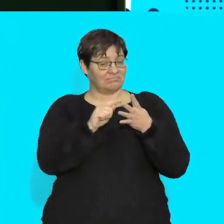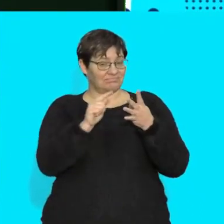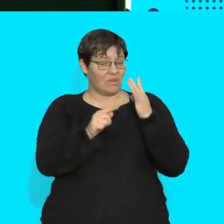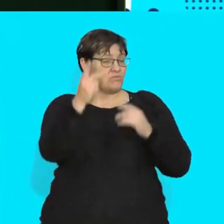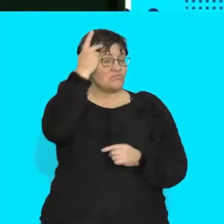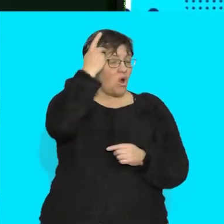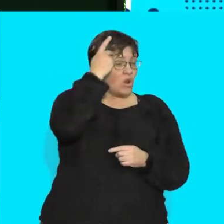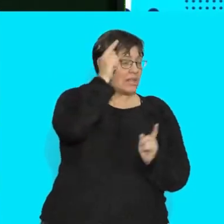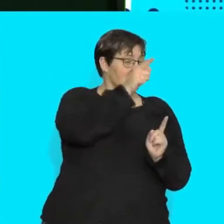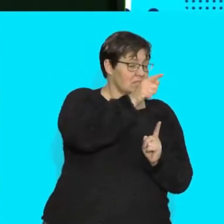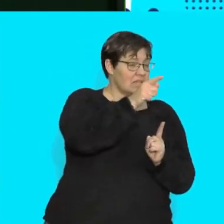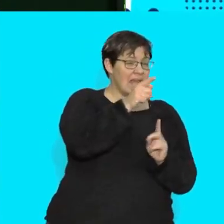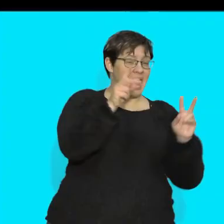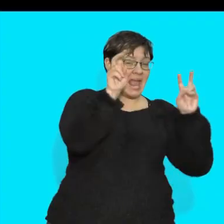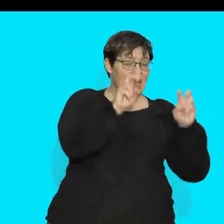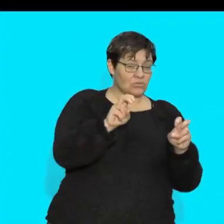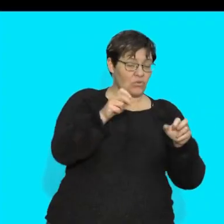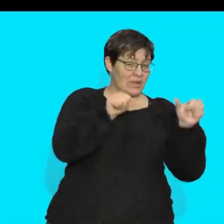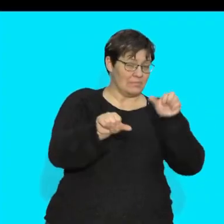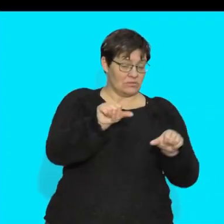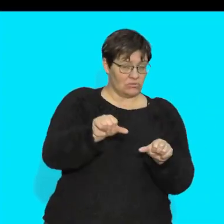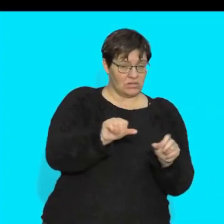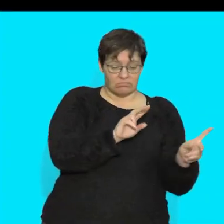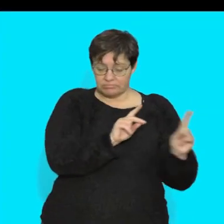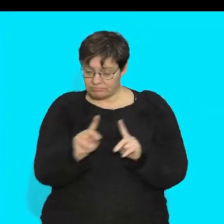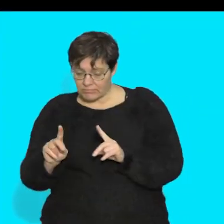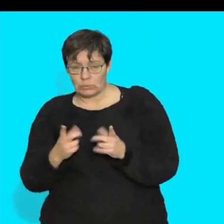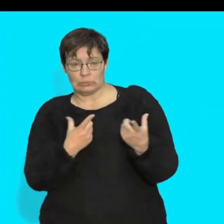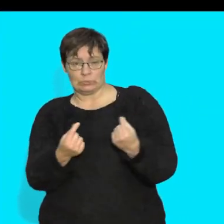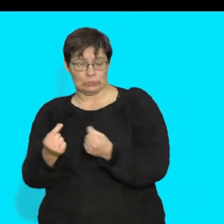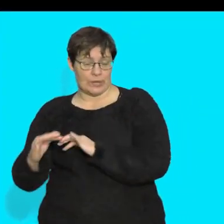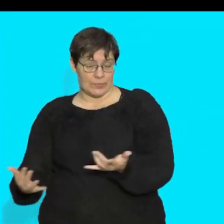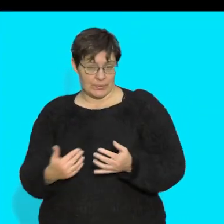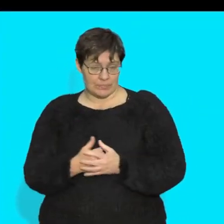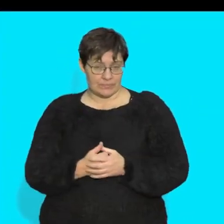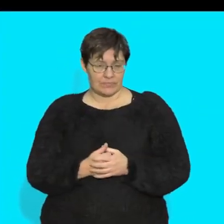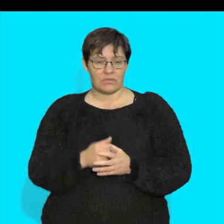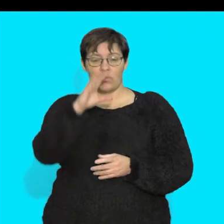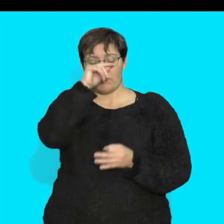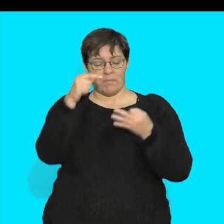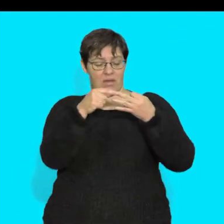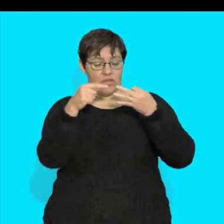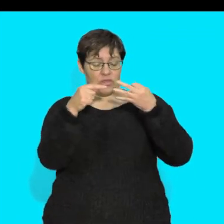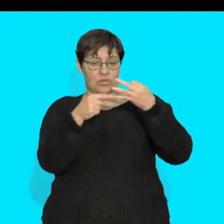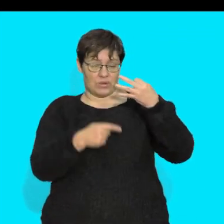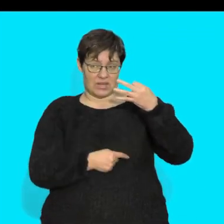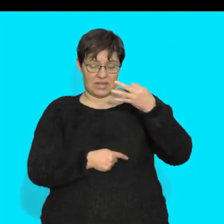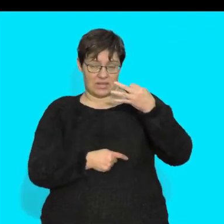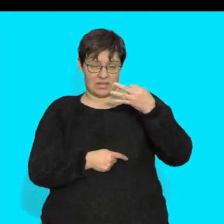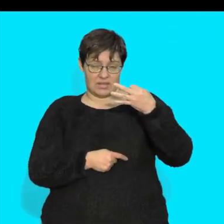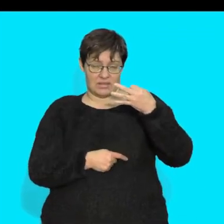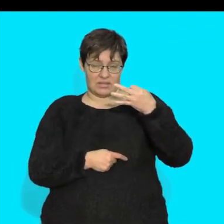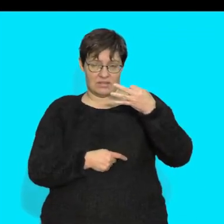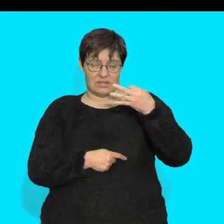electrochemistry. So let's go and have a look. Remember, there are 3 types of cells we're looking at: the Mercury cell,